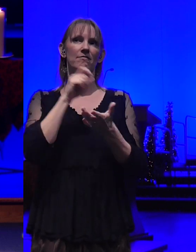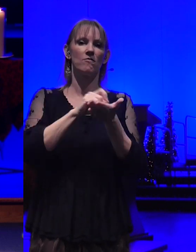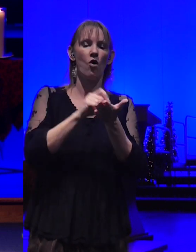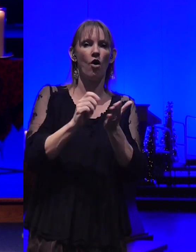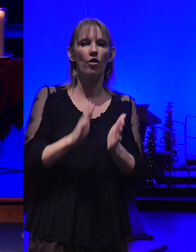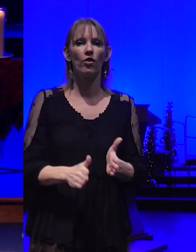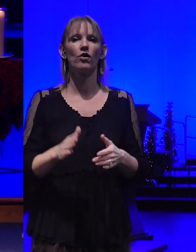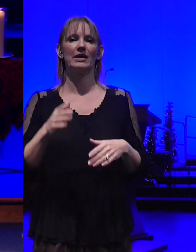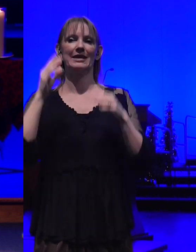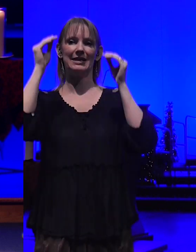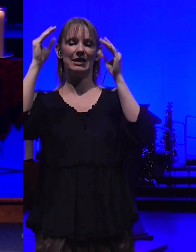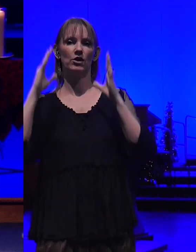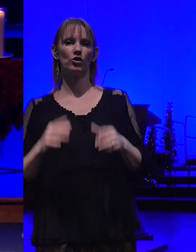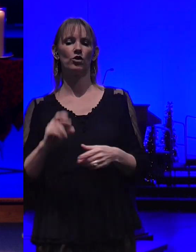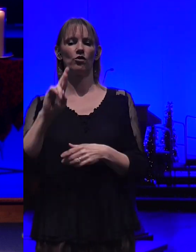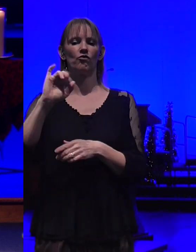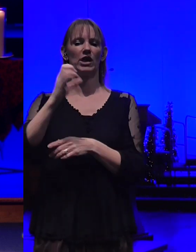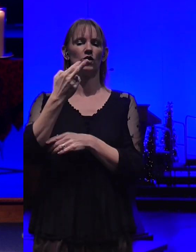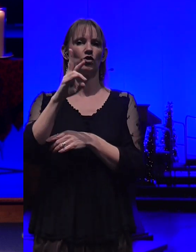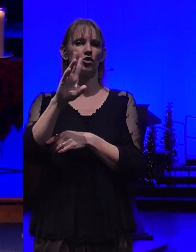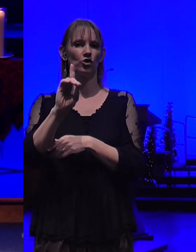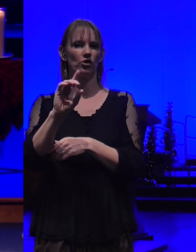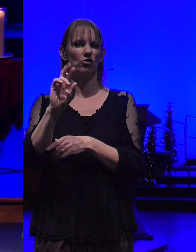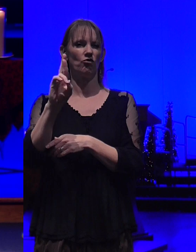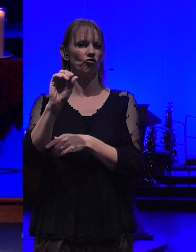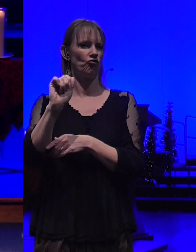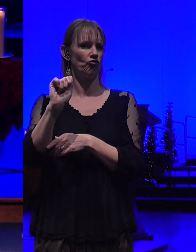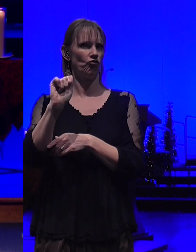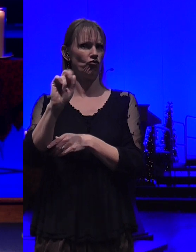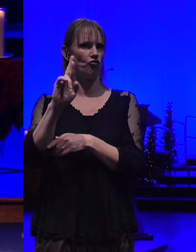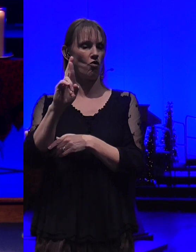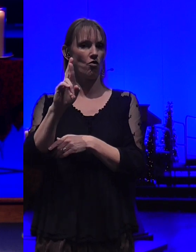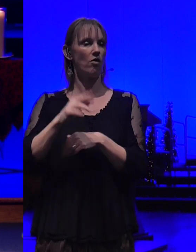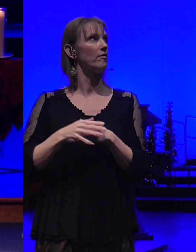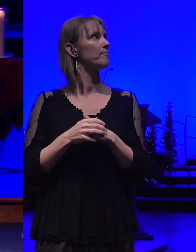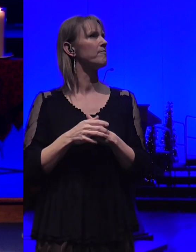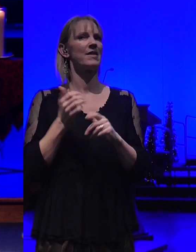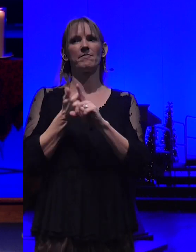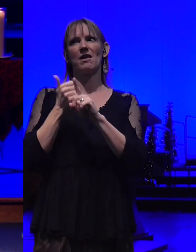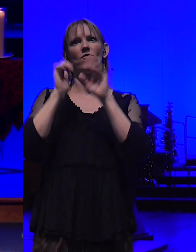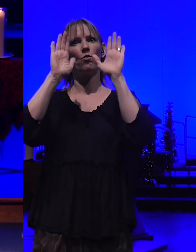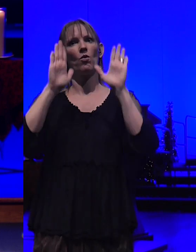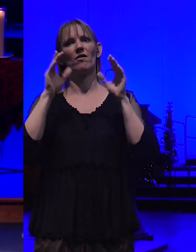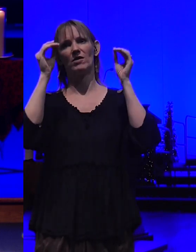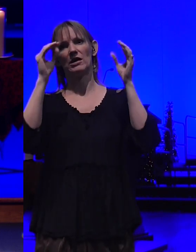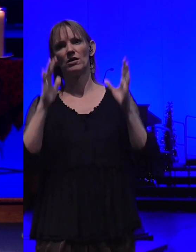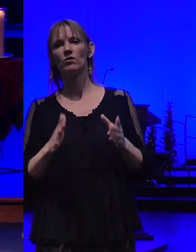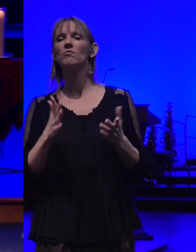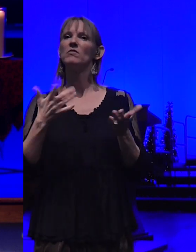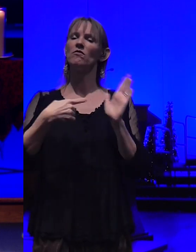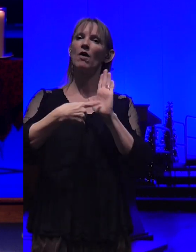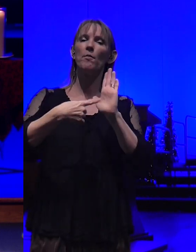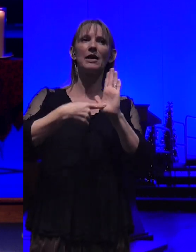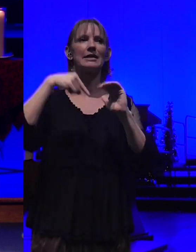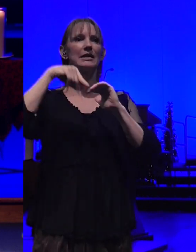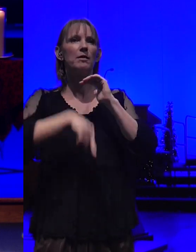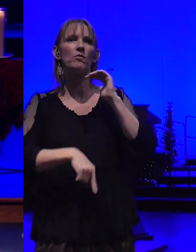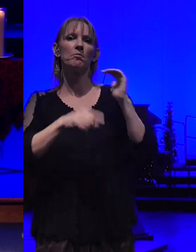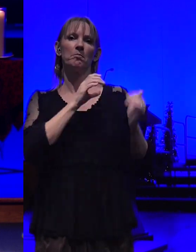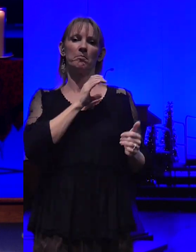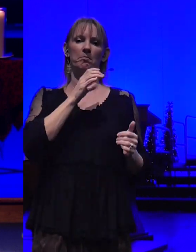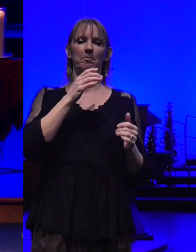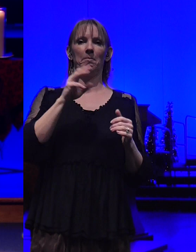ecumenical teacher, Richard Rohr. He's a wonderful teacher. He represents the deeper mystical Christianity, I believe the